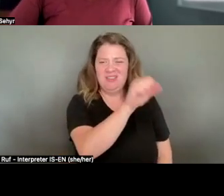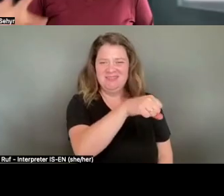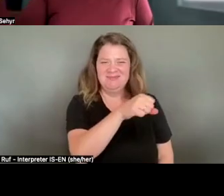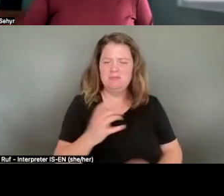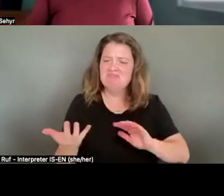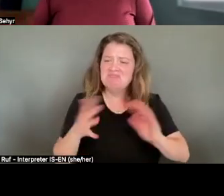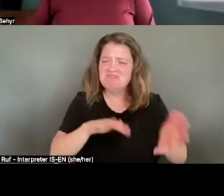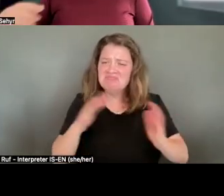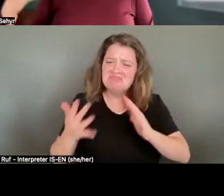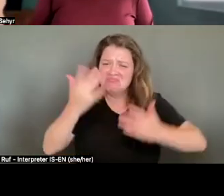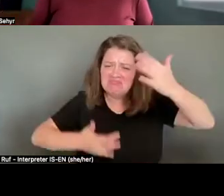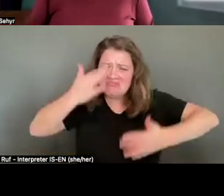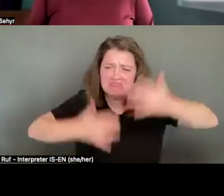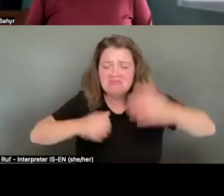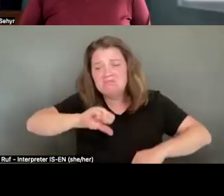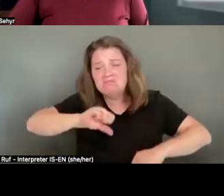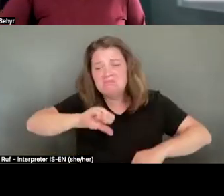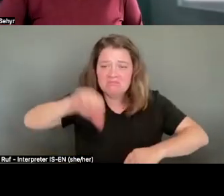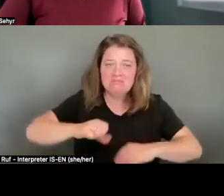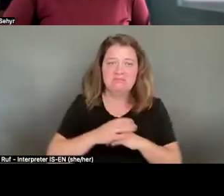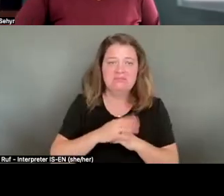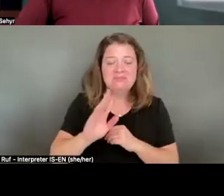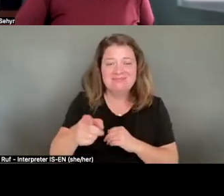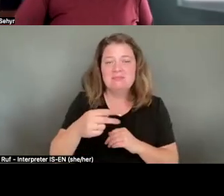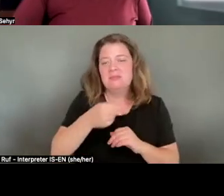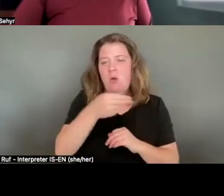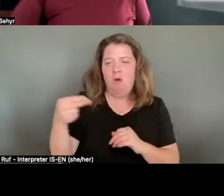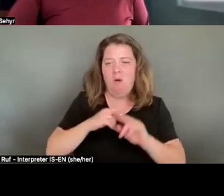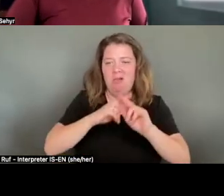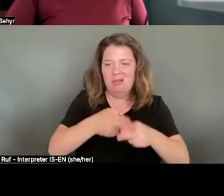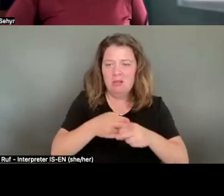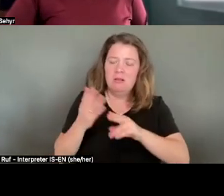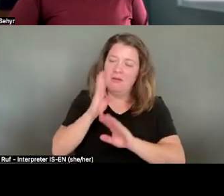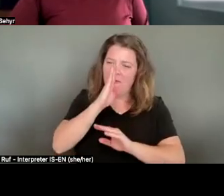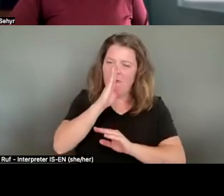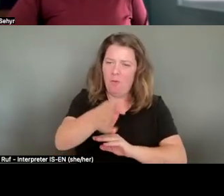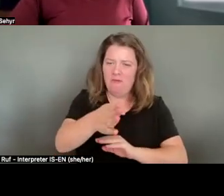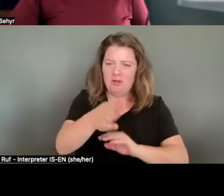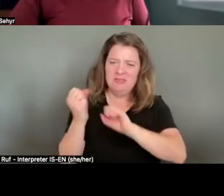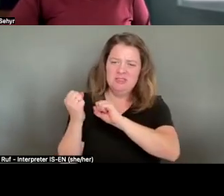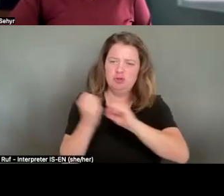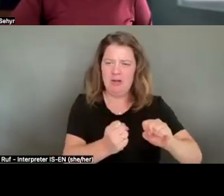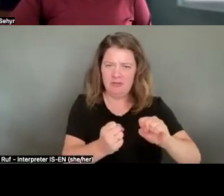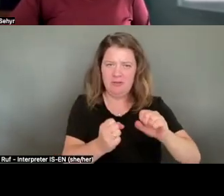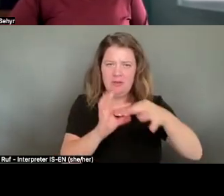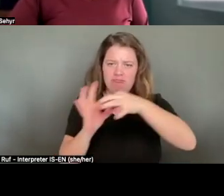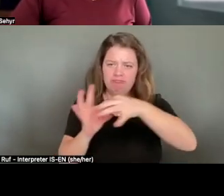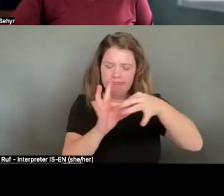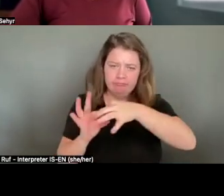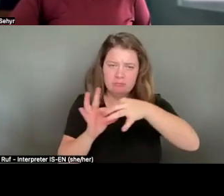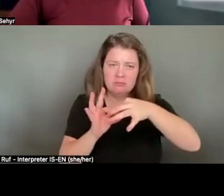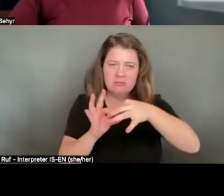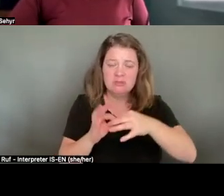And so this is often referred to as forward strength. So if this pair was associated many